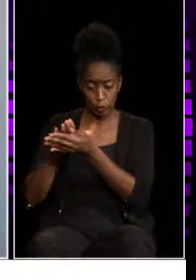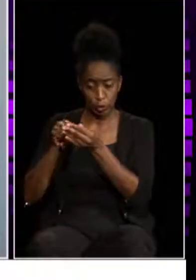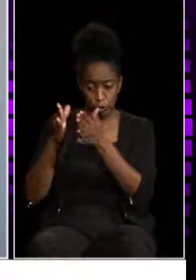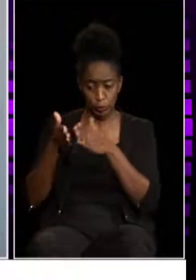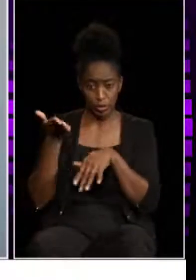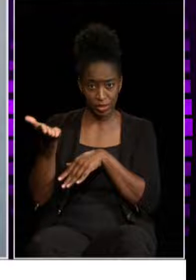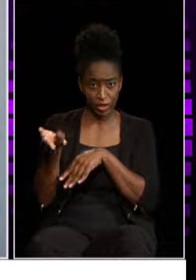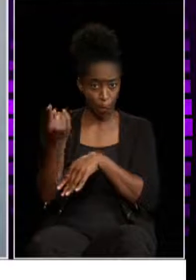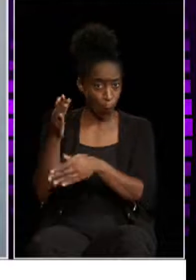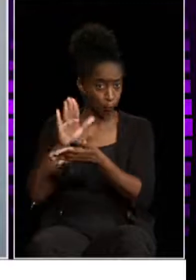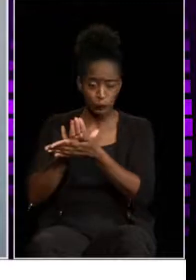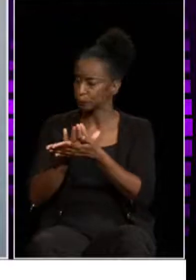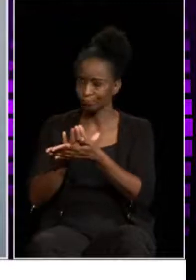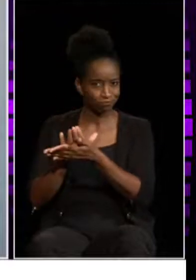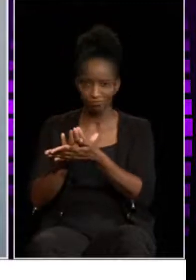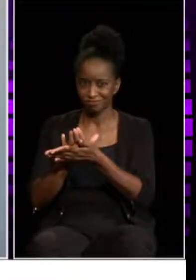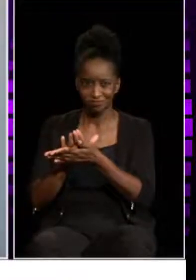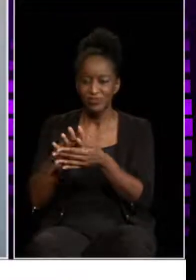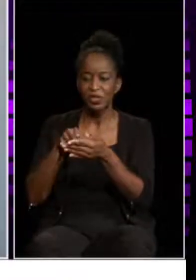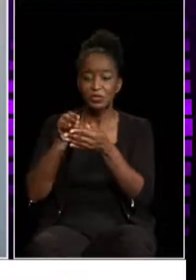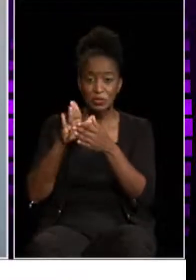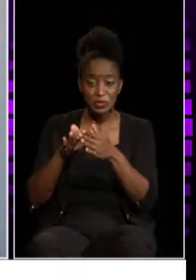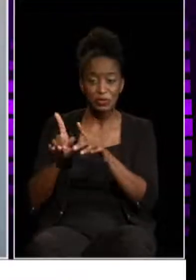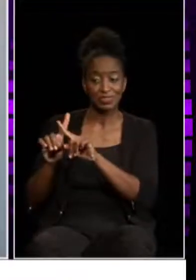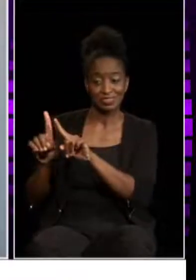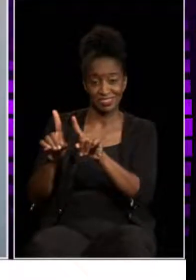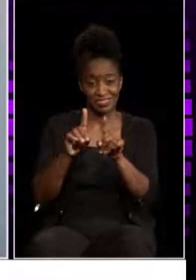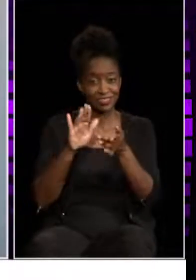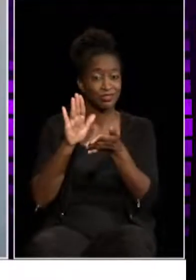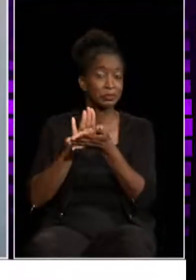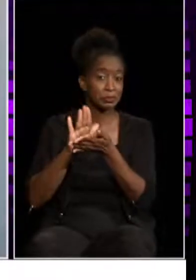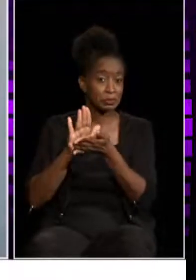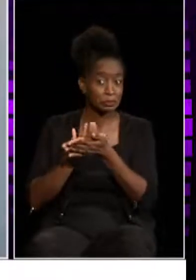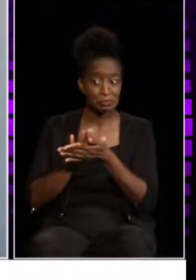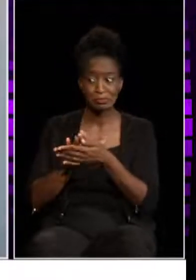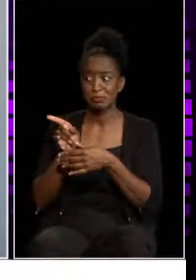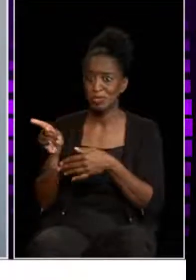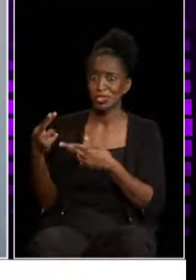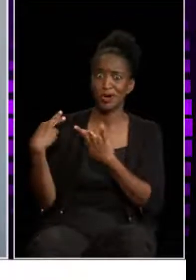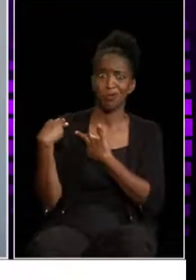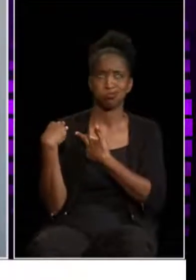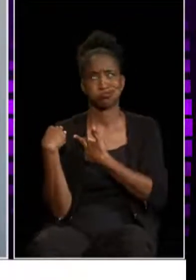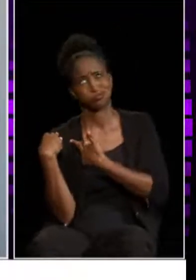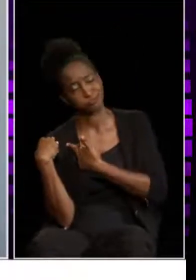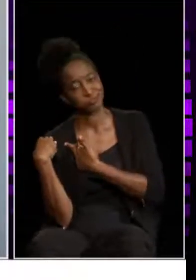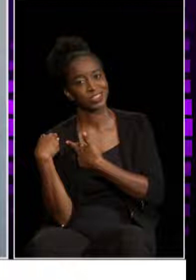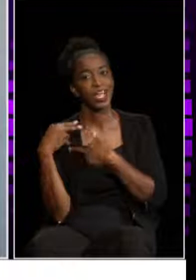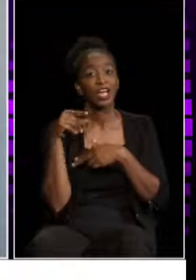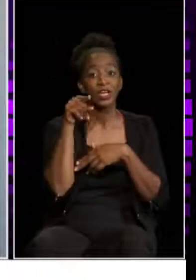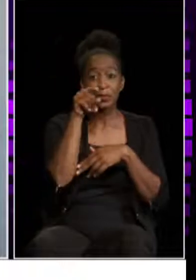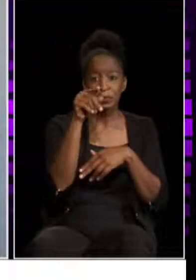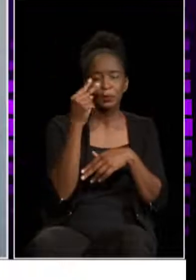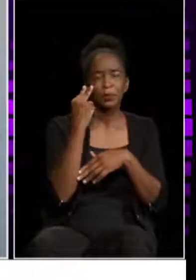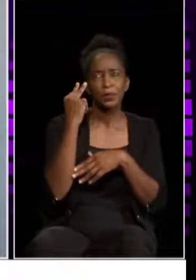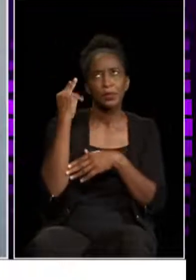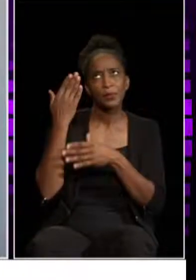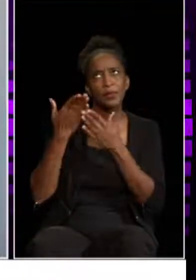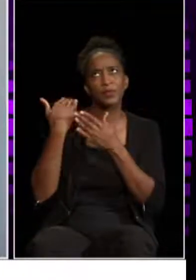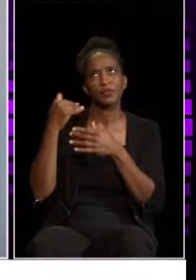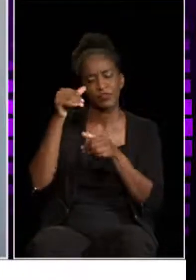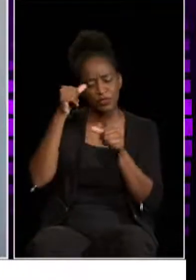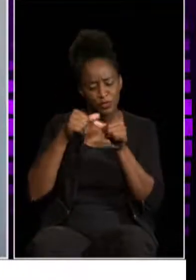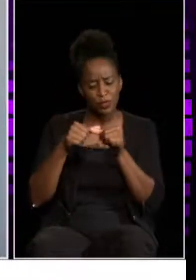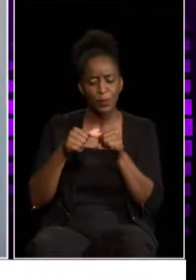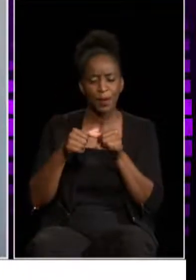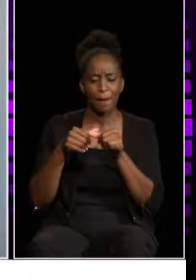extremely heavy. You have young people who, and you were going back to your 11 plus days, which is true. And a lot of times by the time those